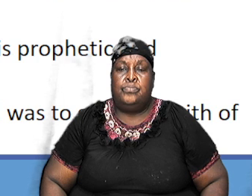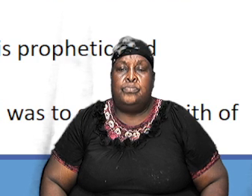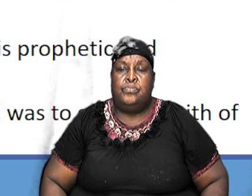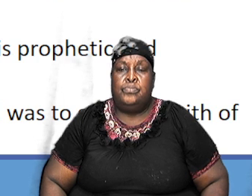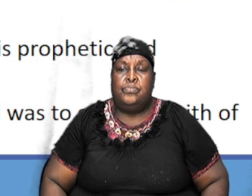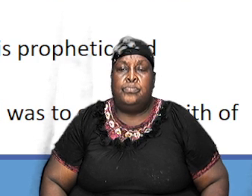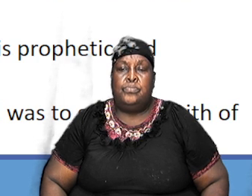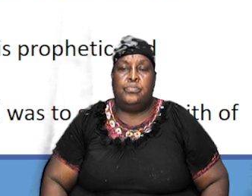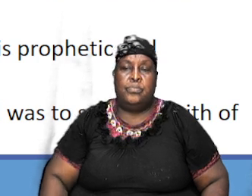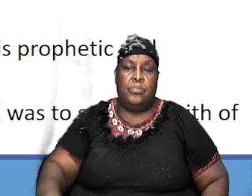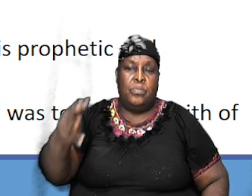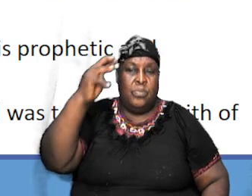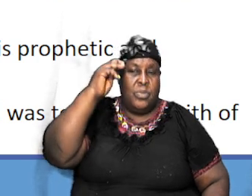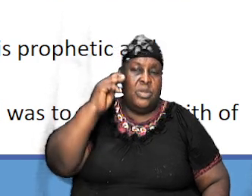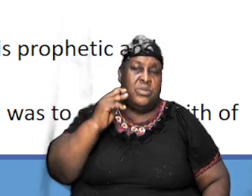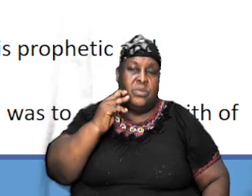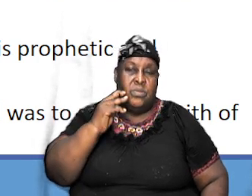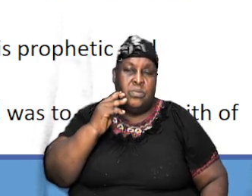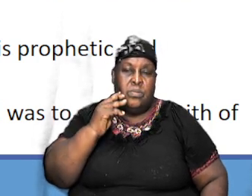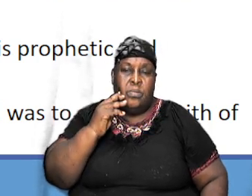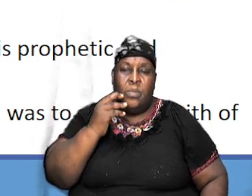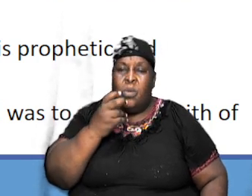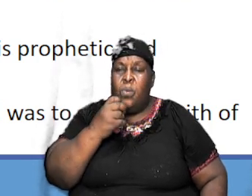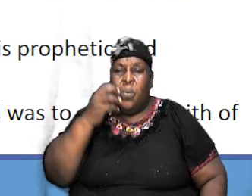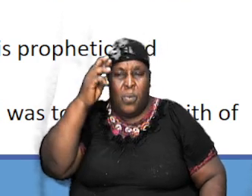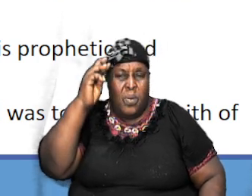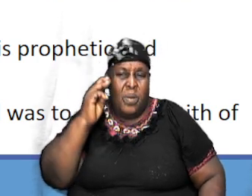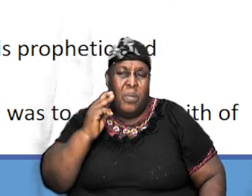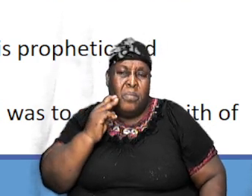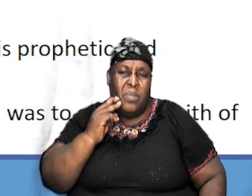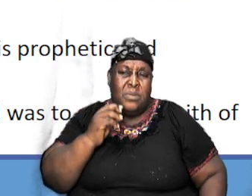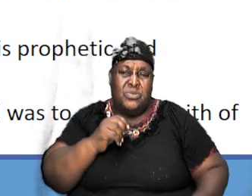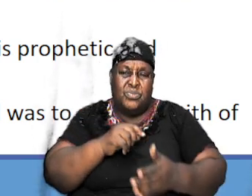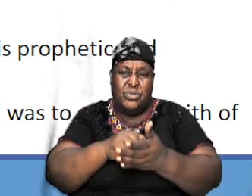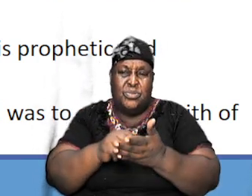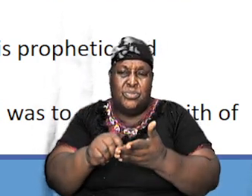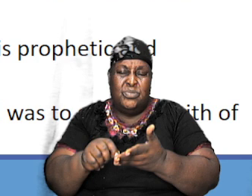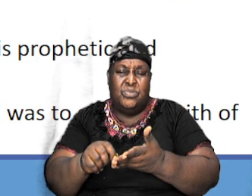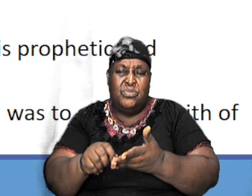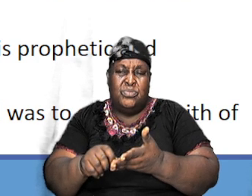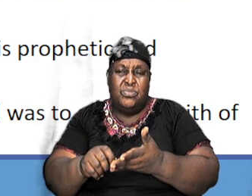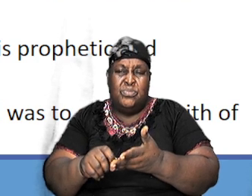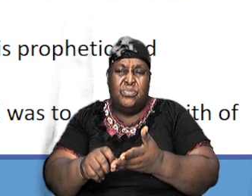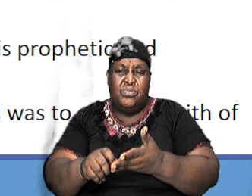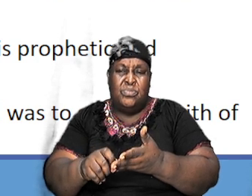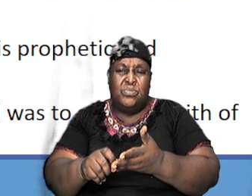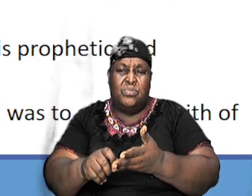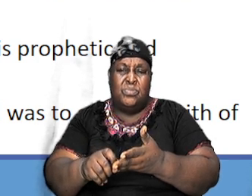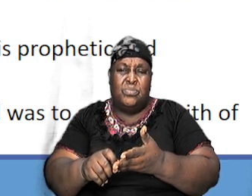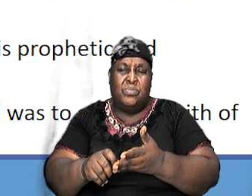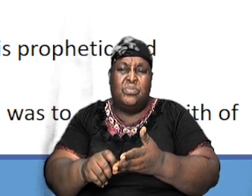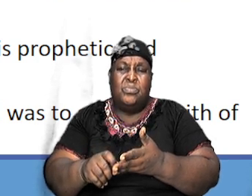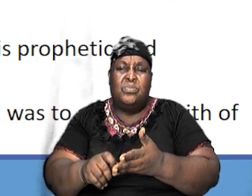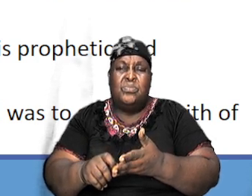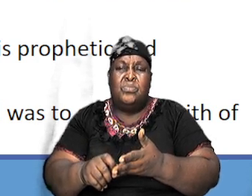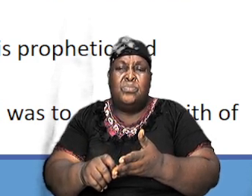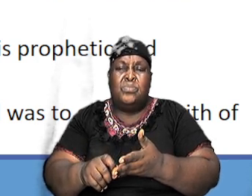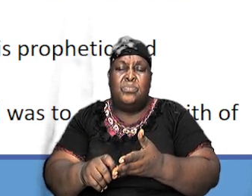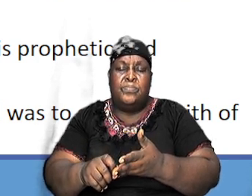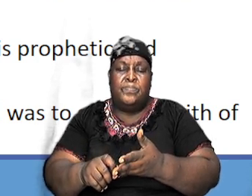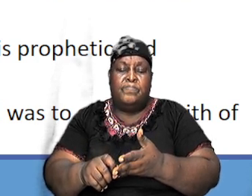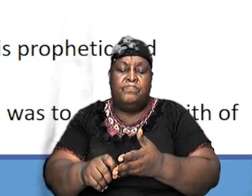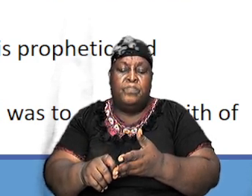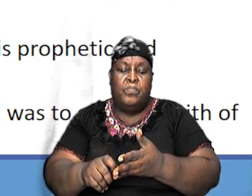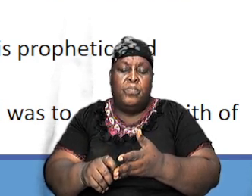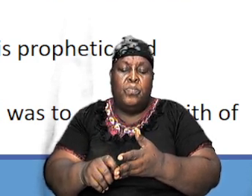All right, let us look at Matthew. Now, who did we say Matthew was written to again? The book of Matthew was written to